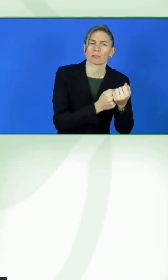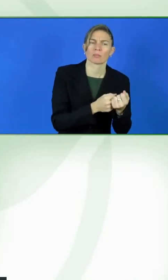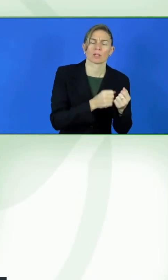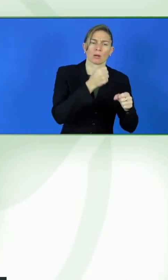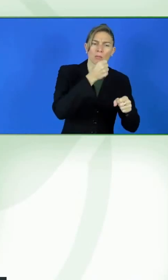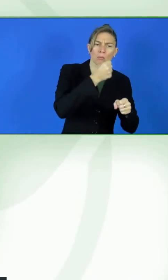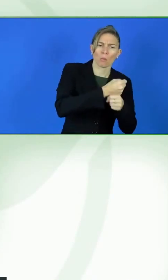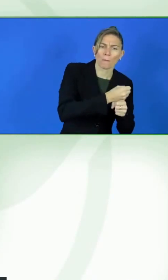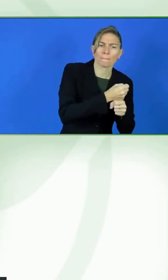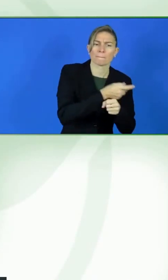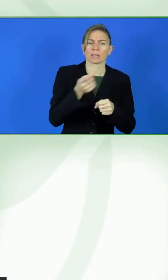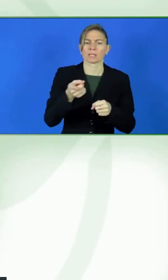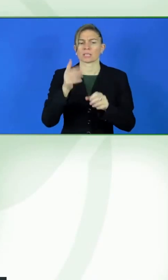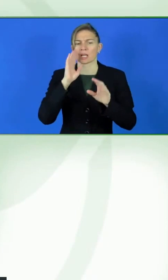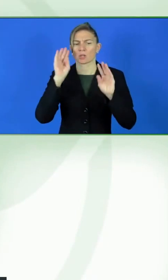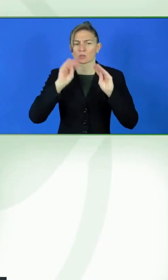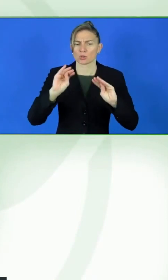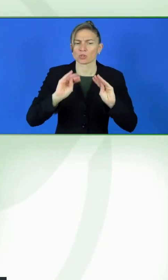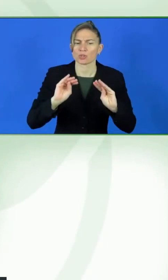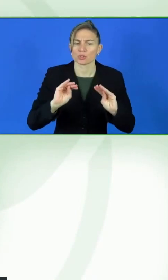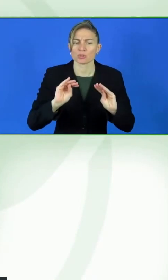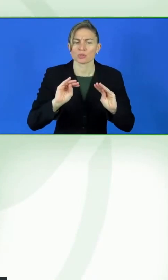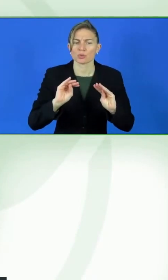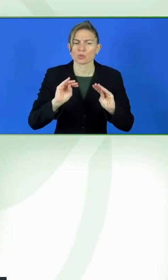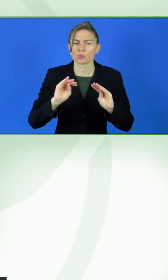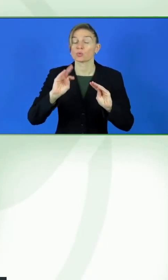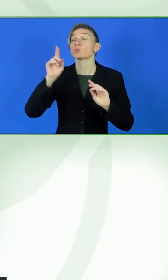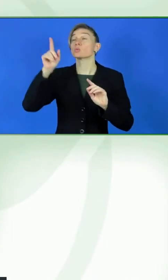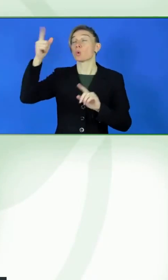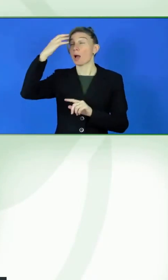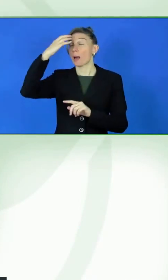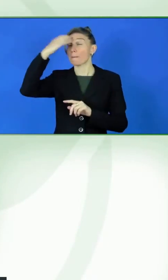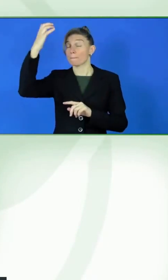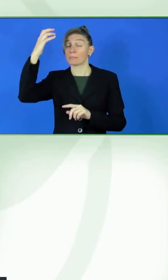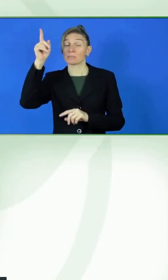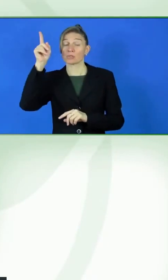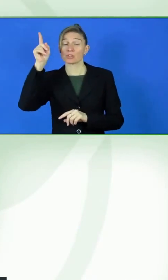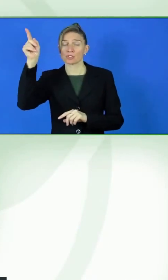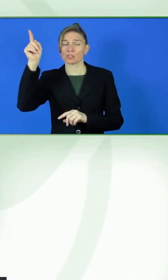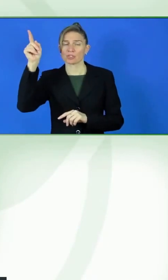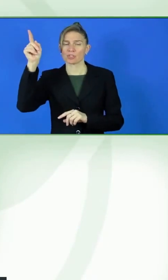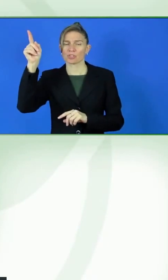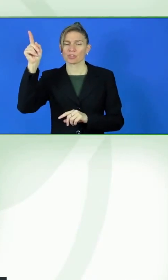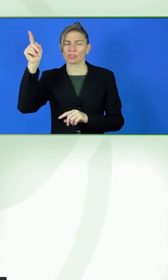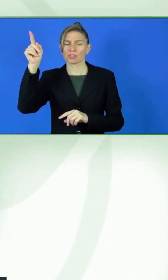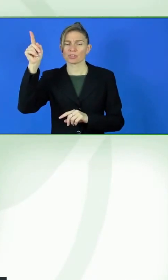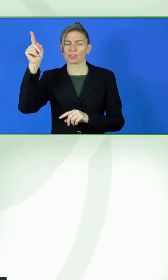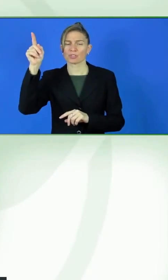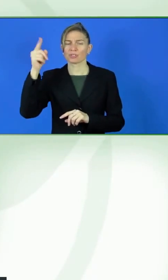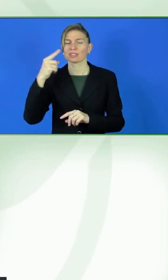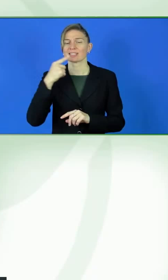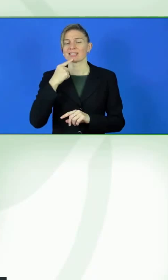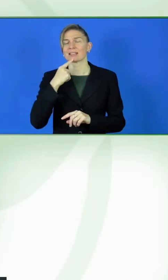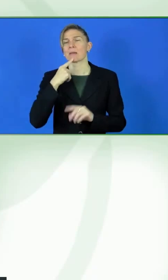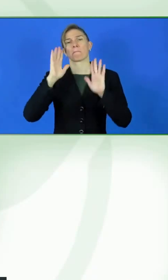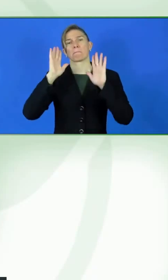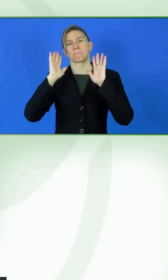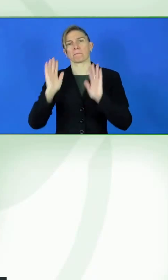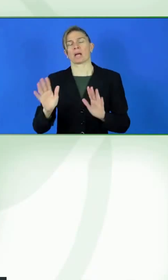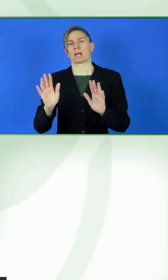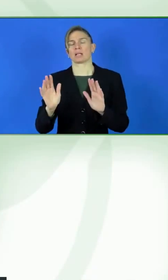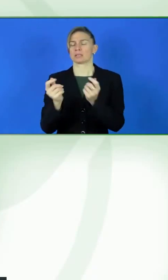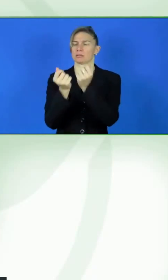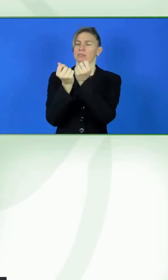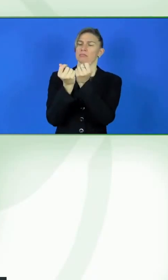So the administration, have a lot of numbers that should be available for every citizen, including deaf